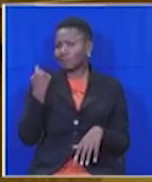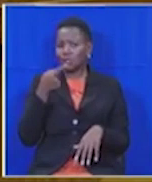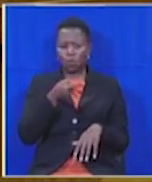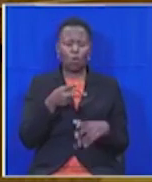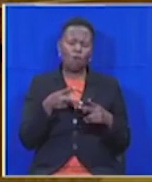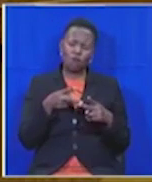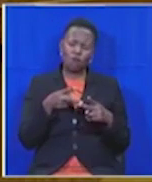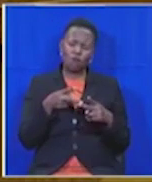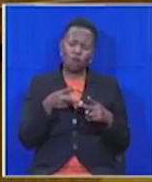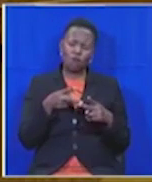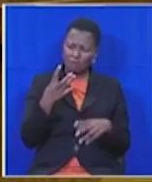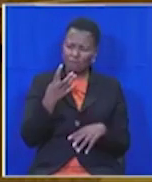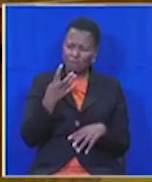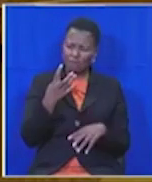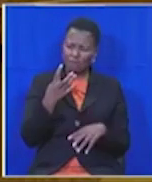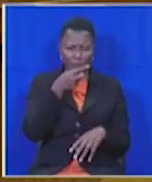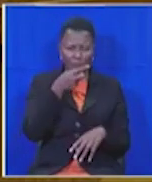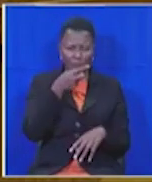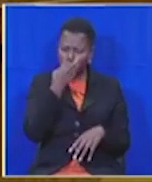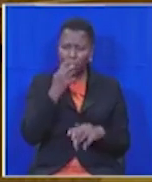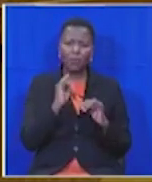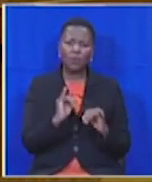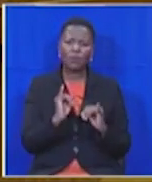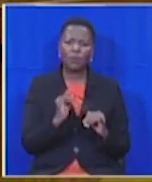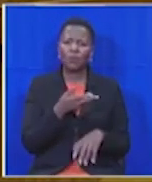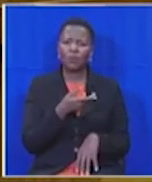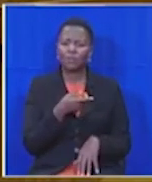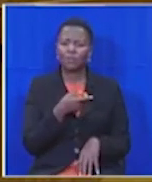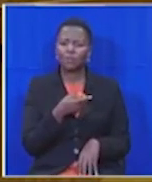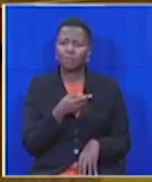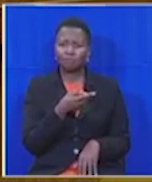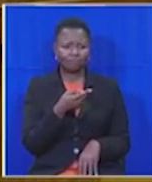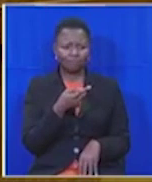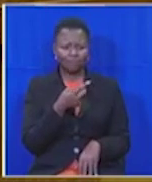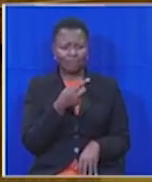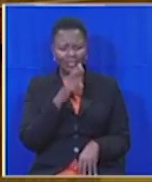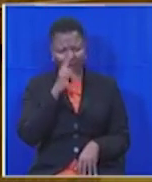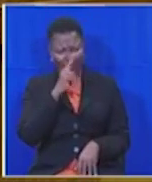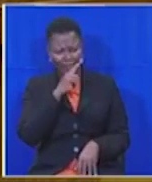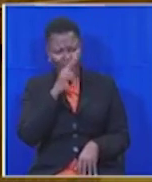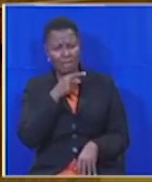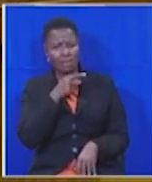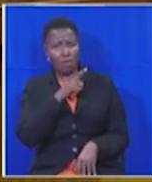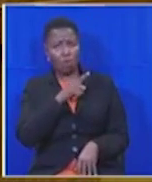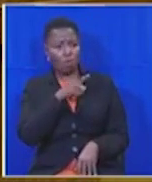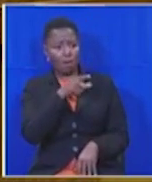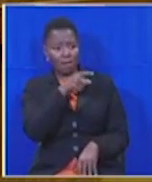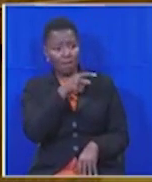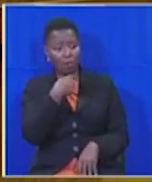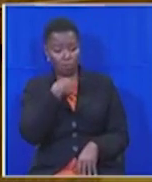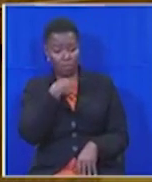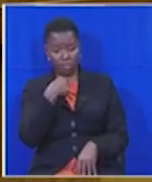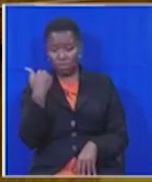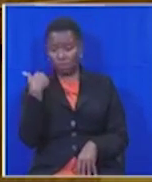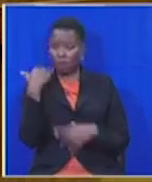party. We are a very angry party. And then it's very strange anyway, that victim of apartheid,